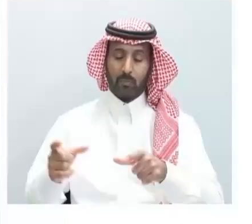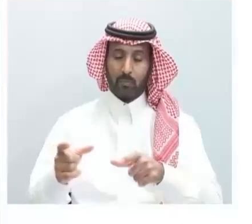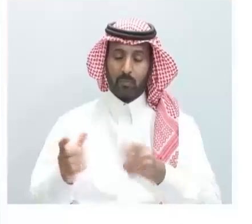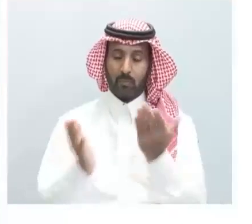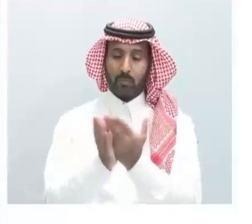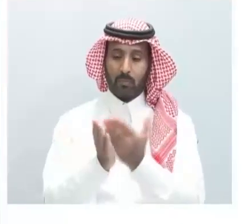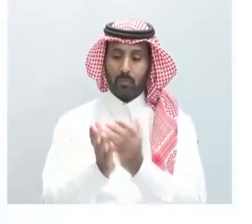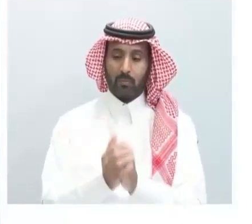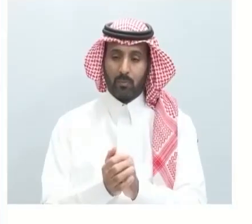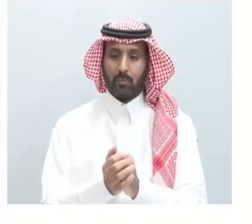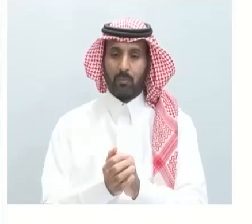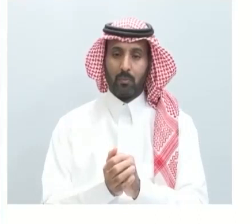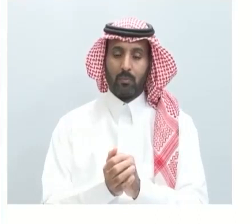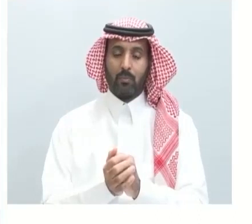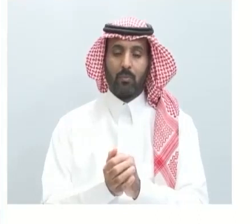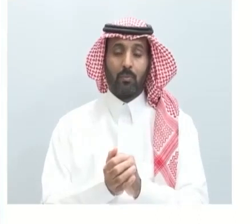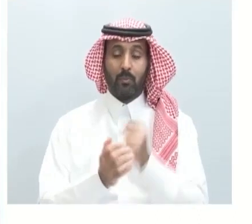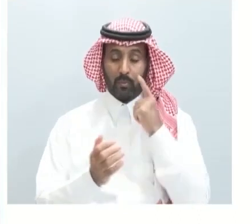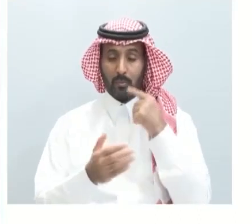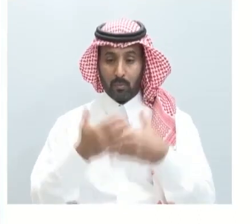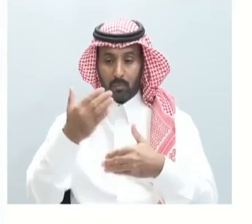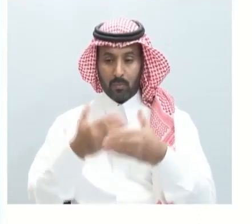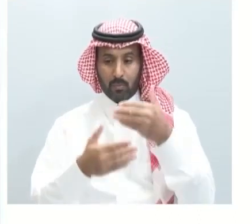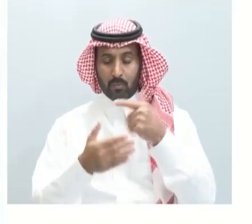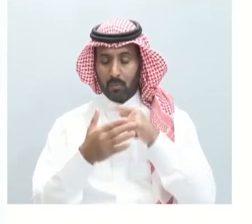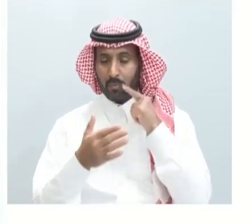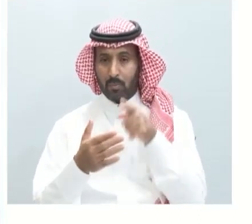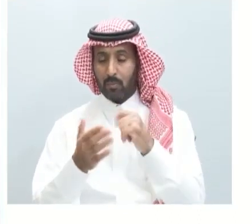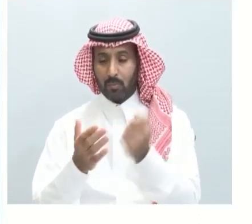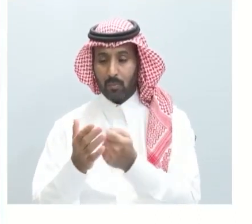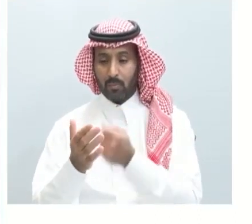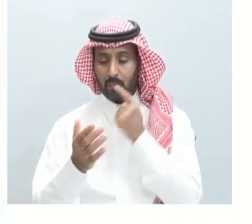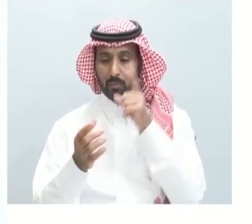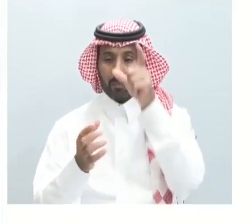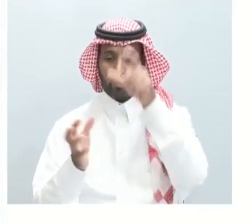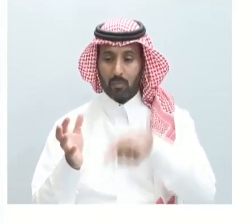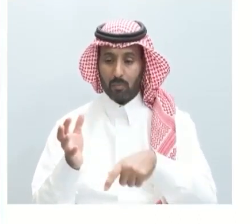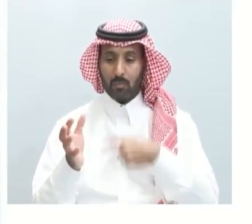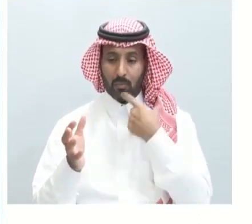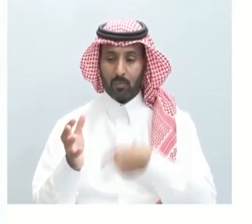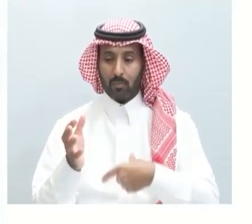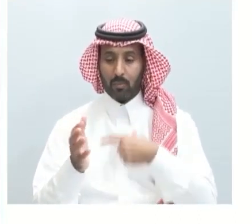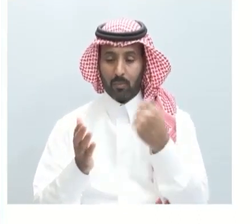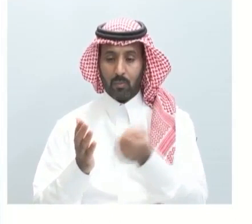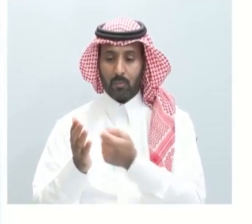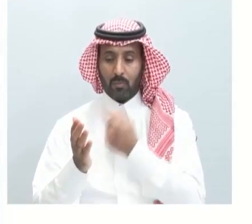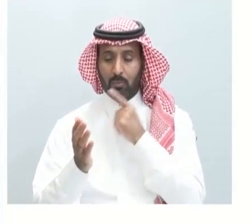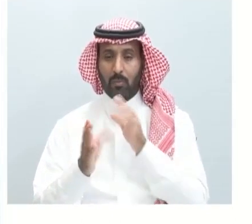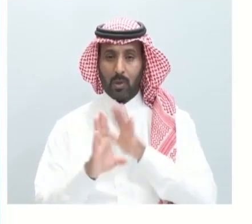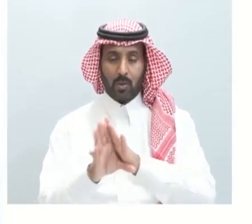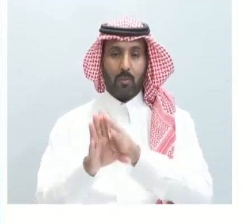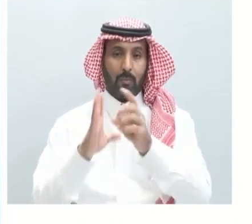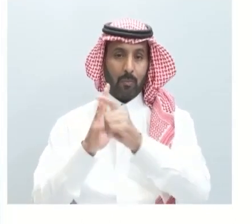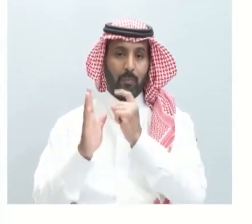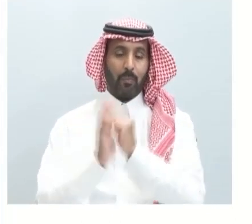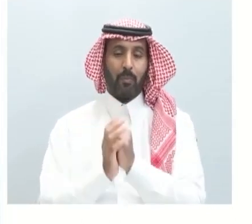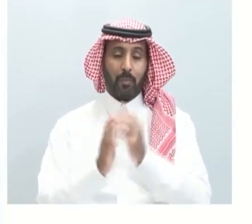your essay developing your writing body paragraphs that support the topic sentence so the